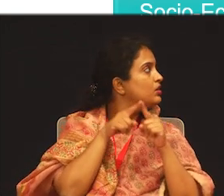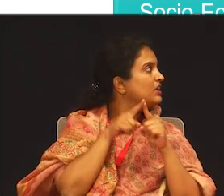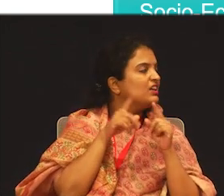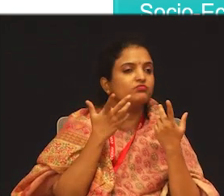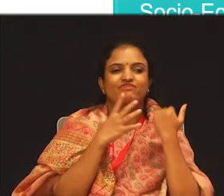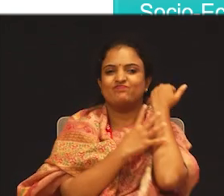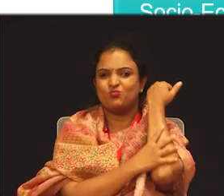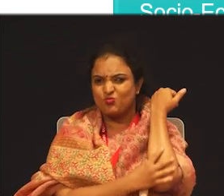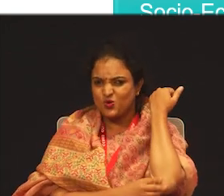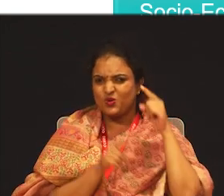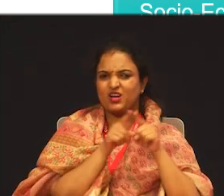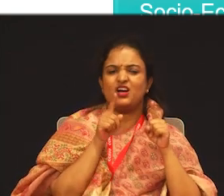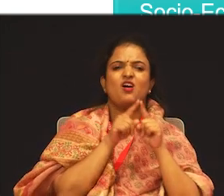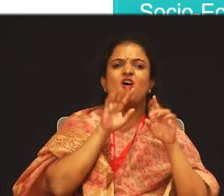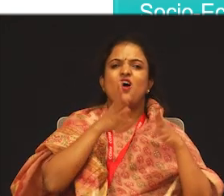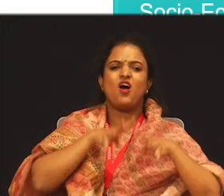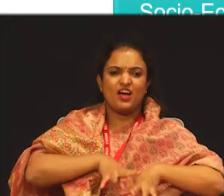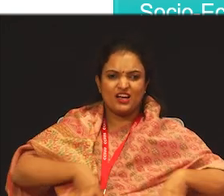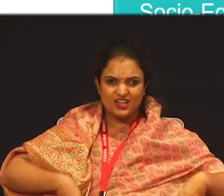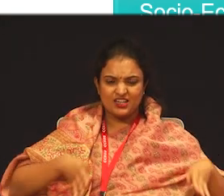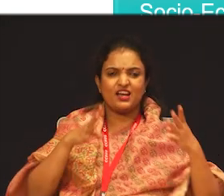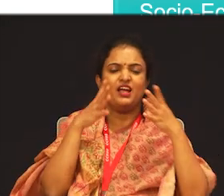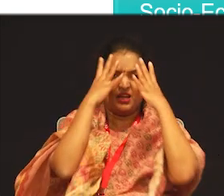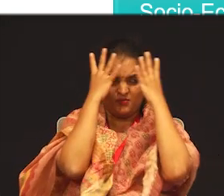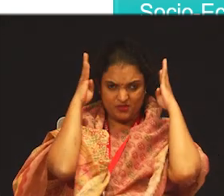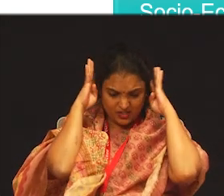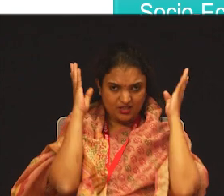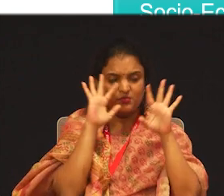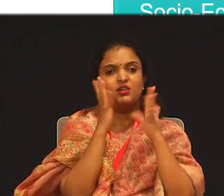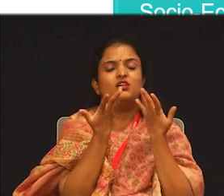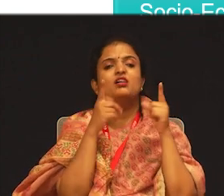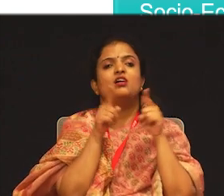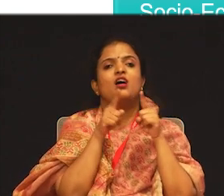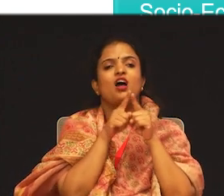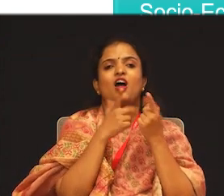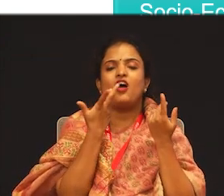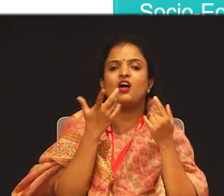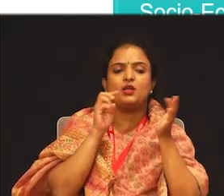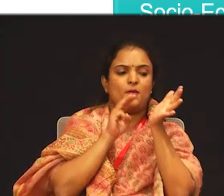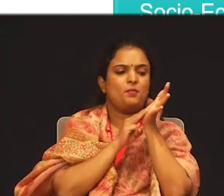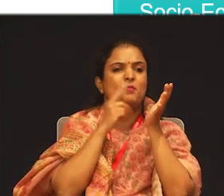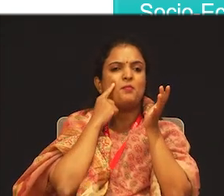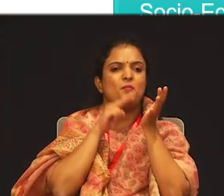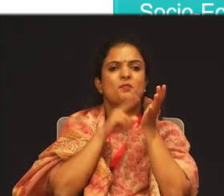tribes, OBCs, and minorities. Then we have children coming from difficult